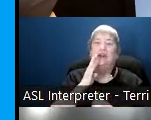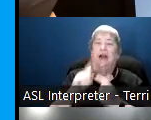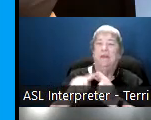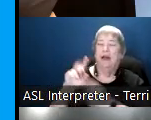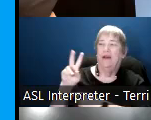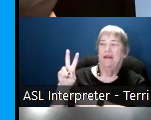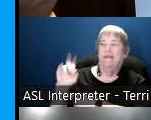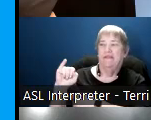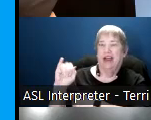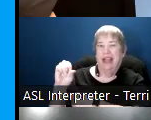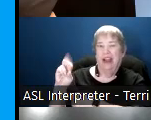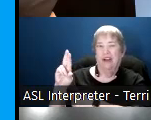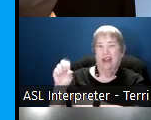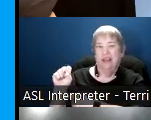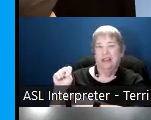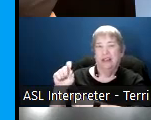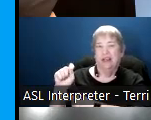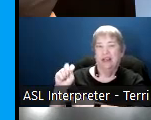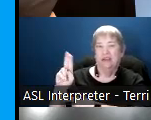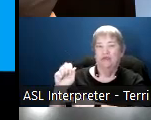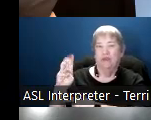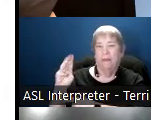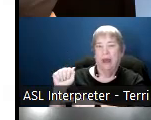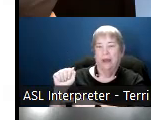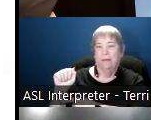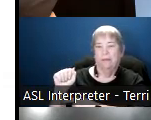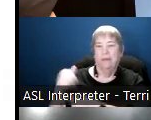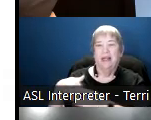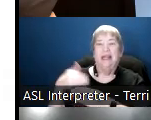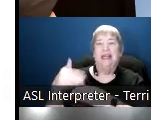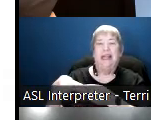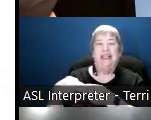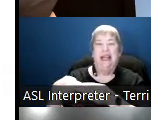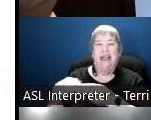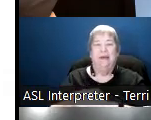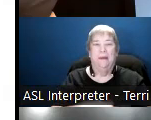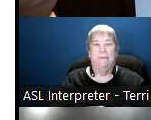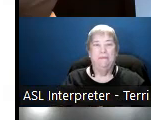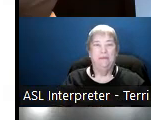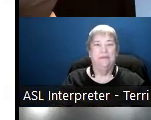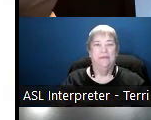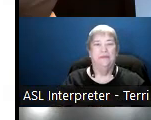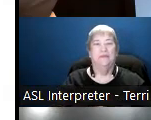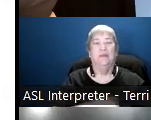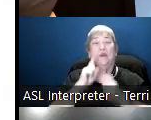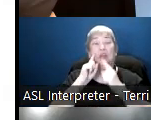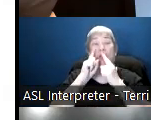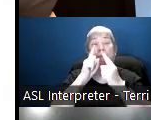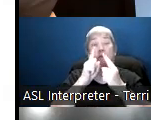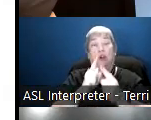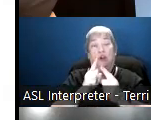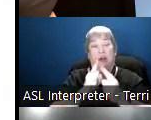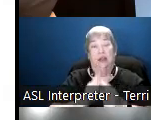vicarious trauma. Next slide. So the learning objectives for this part of